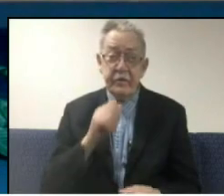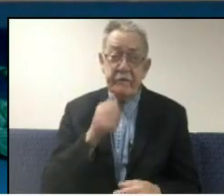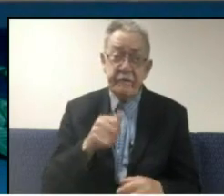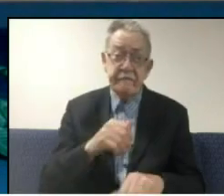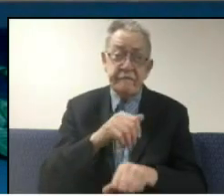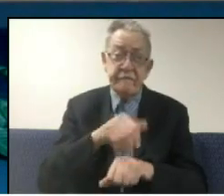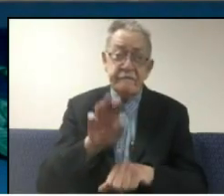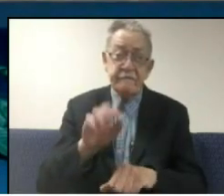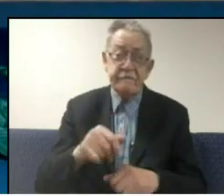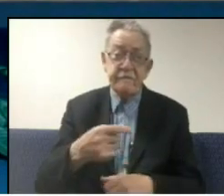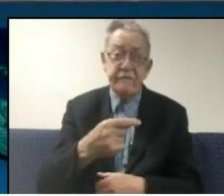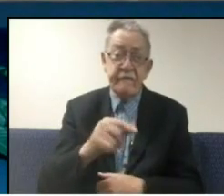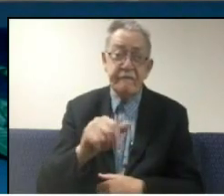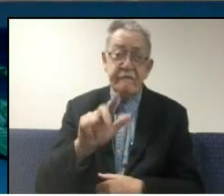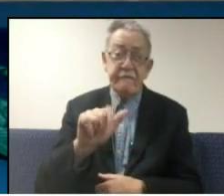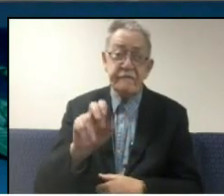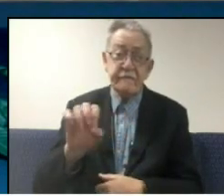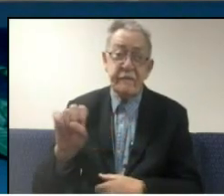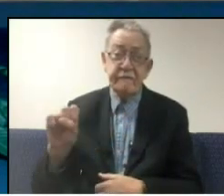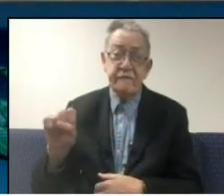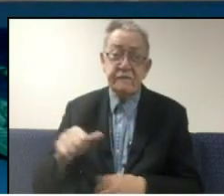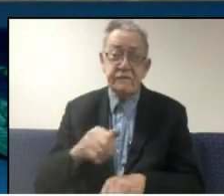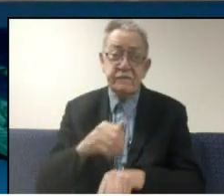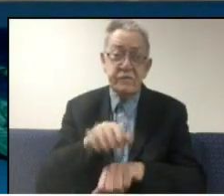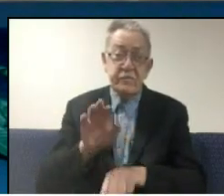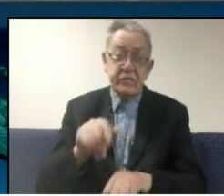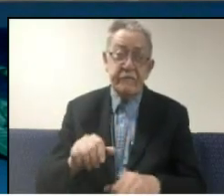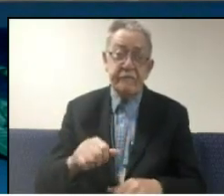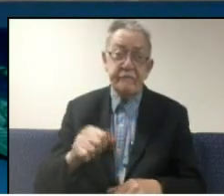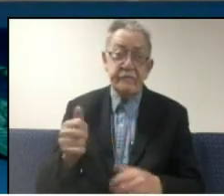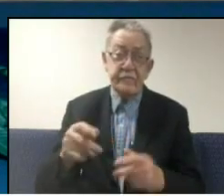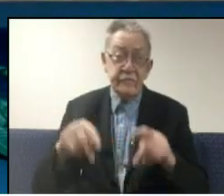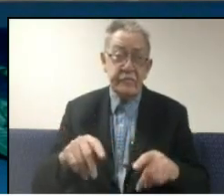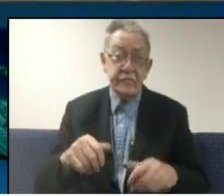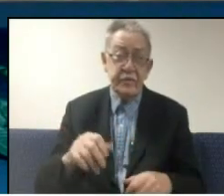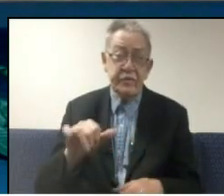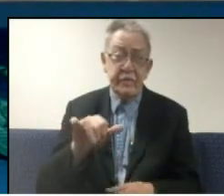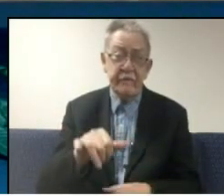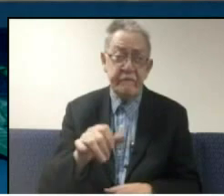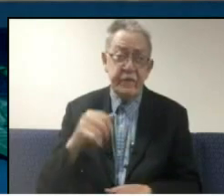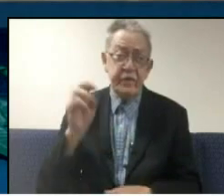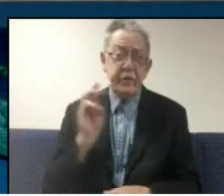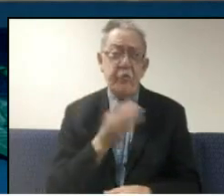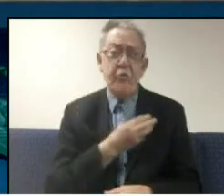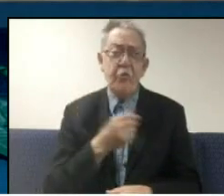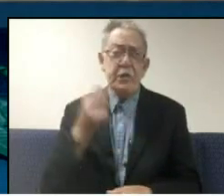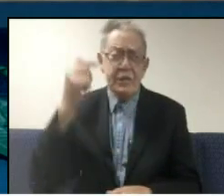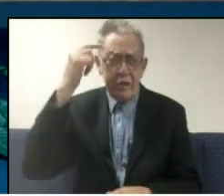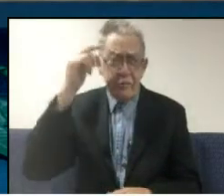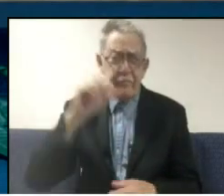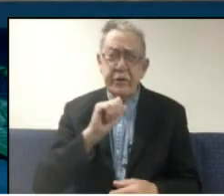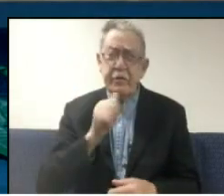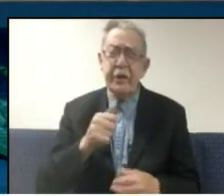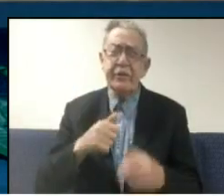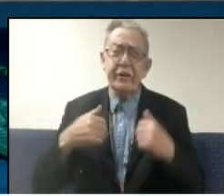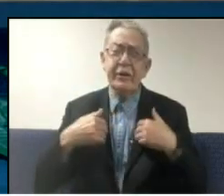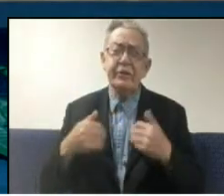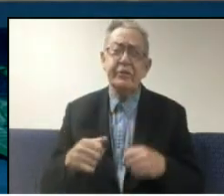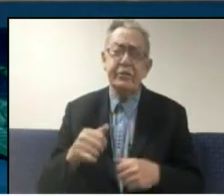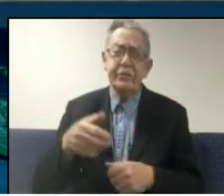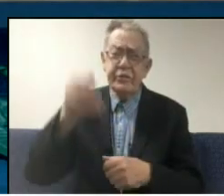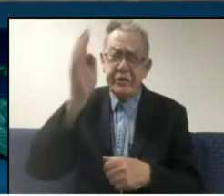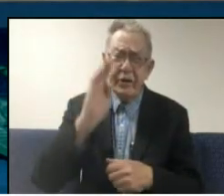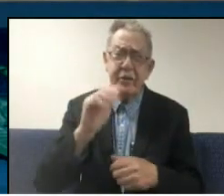the Gentiles. I'll save somebody else for that. That's how we think, but that's not how God thinks. God